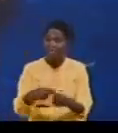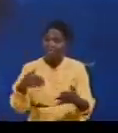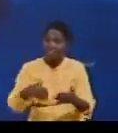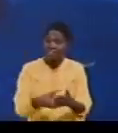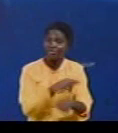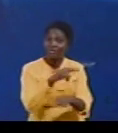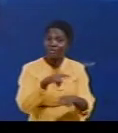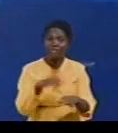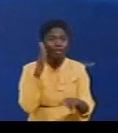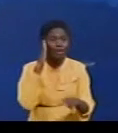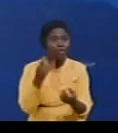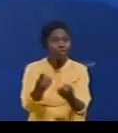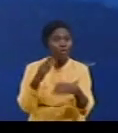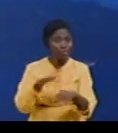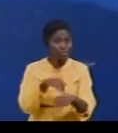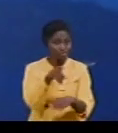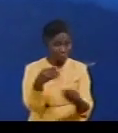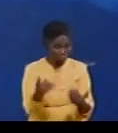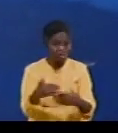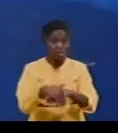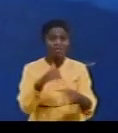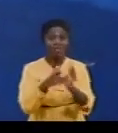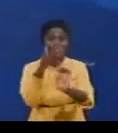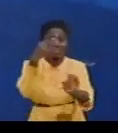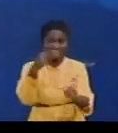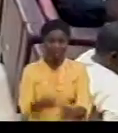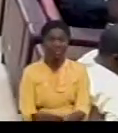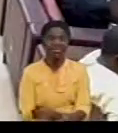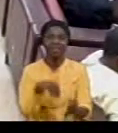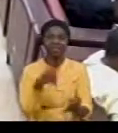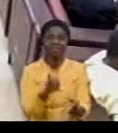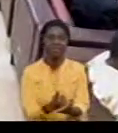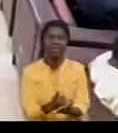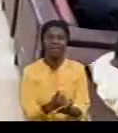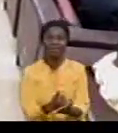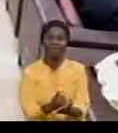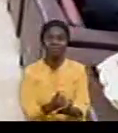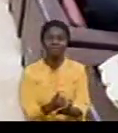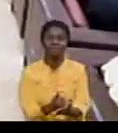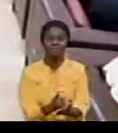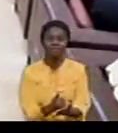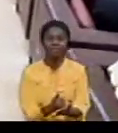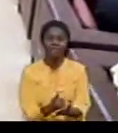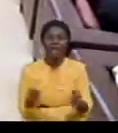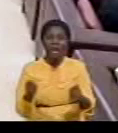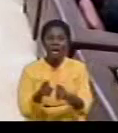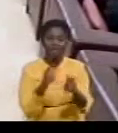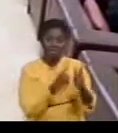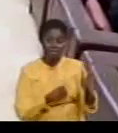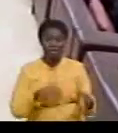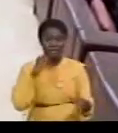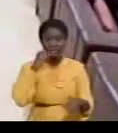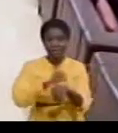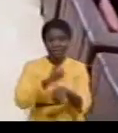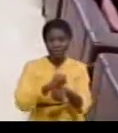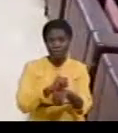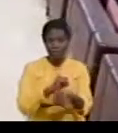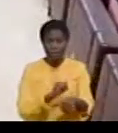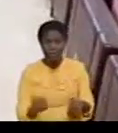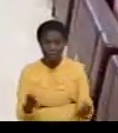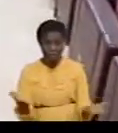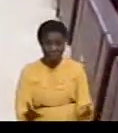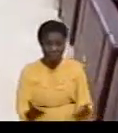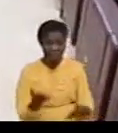will come upon you tonight in Jesus' name. As the Lord is walking here, over